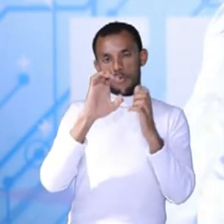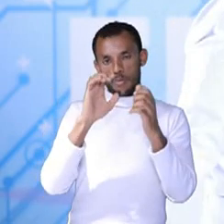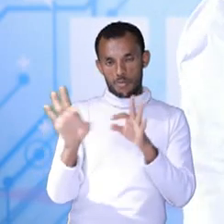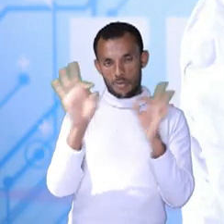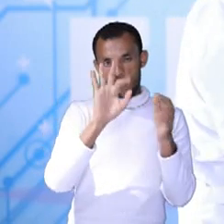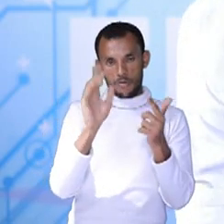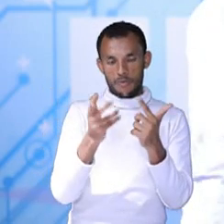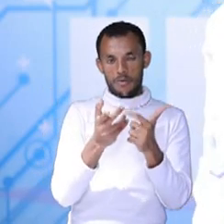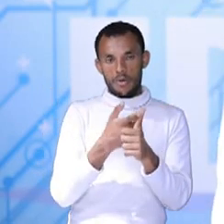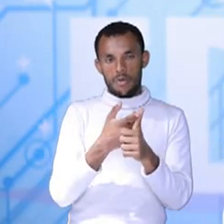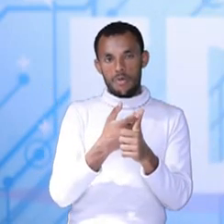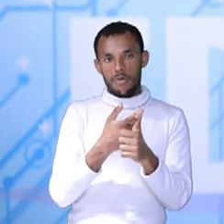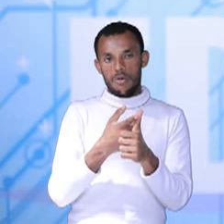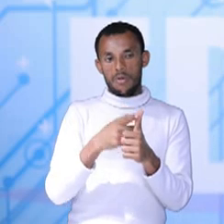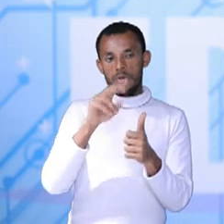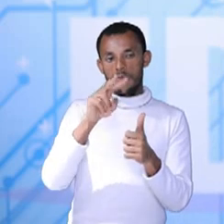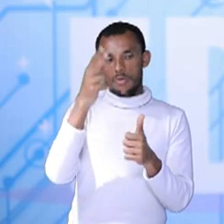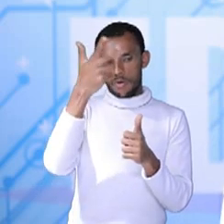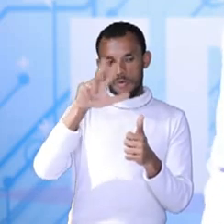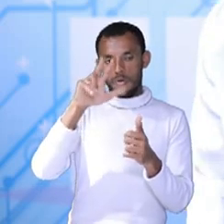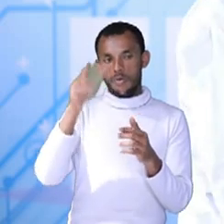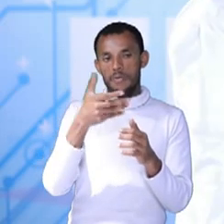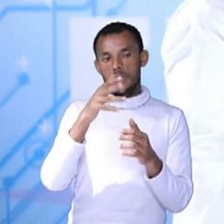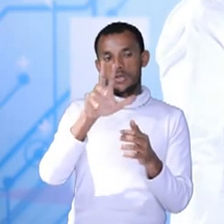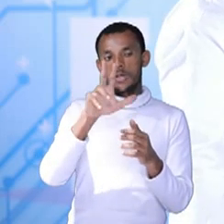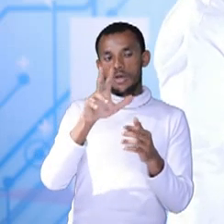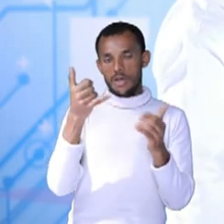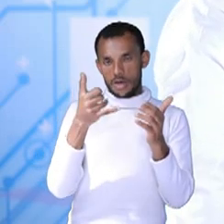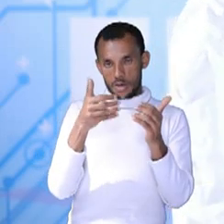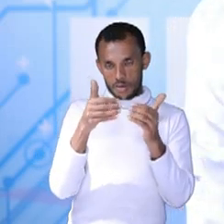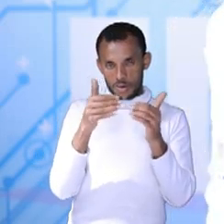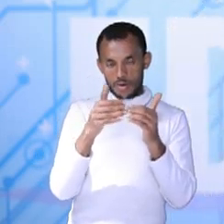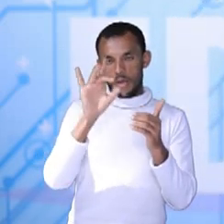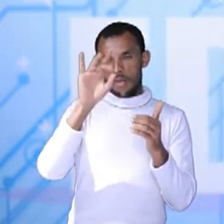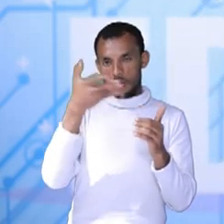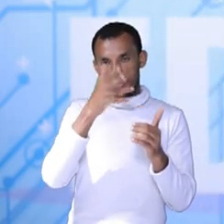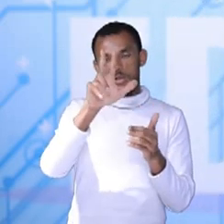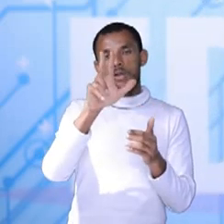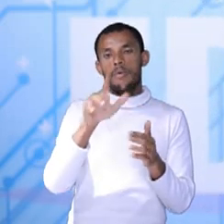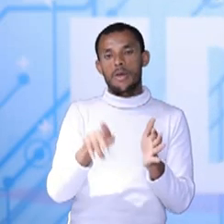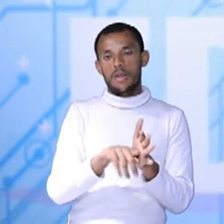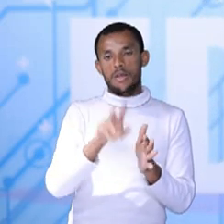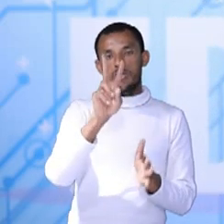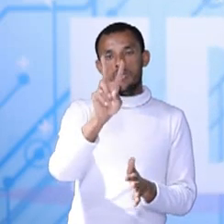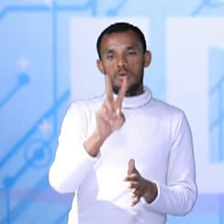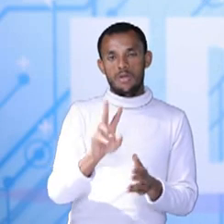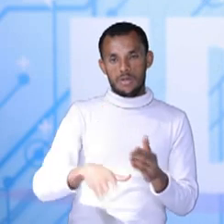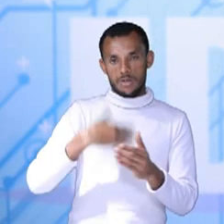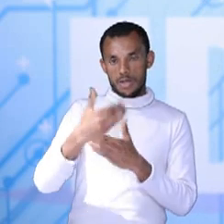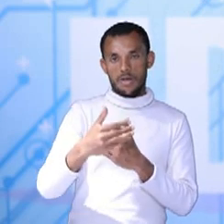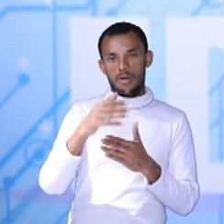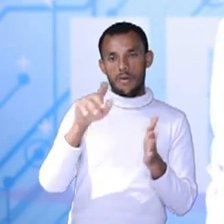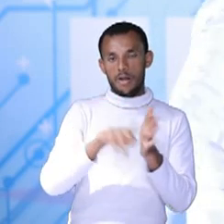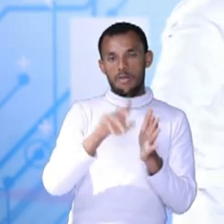first, 2 cubed over 3, that's this 8 over 3 minus 2, then